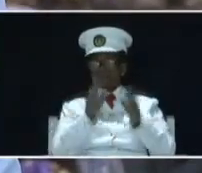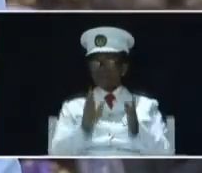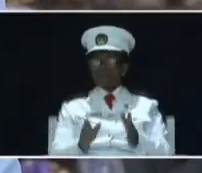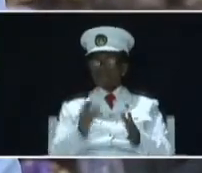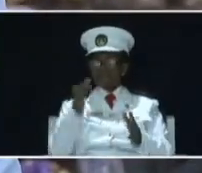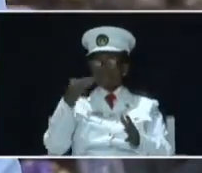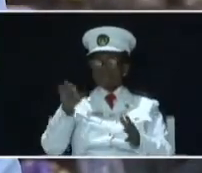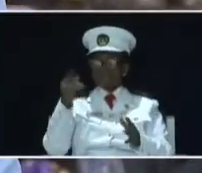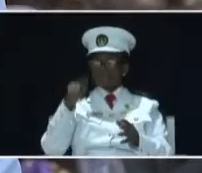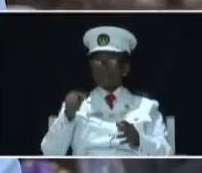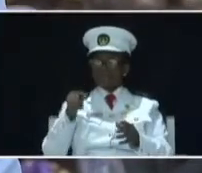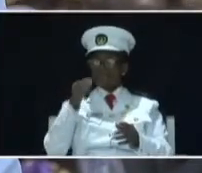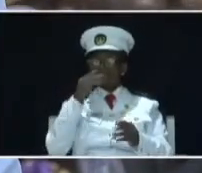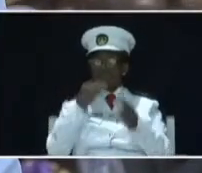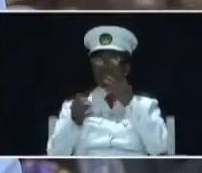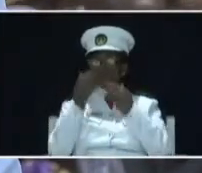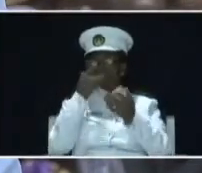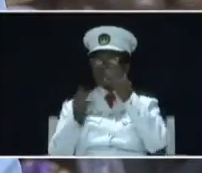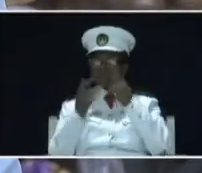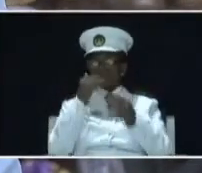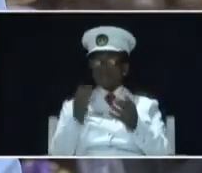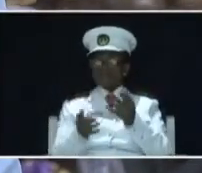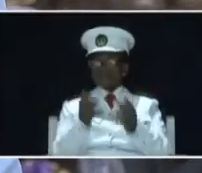a taste of the fire.